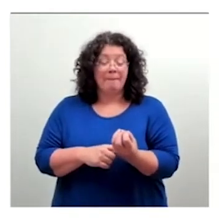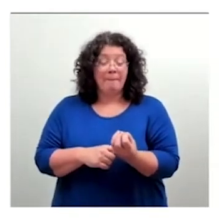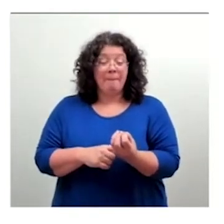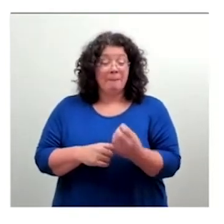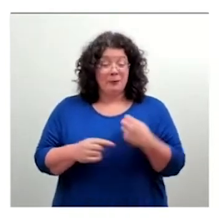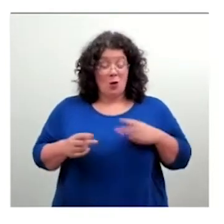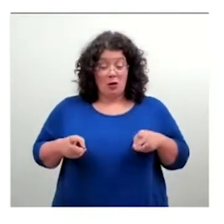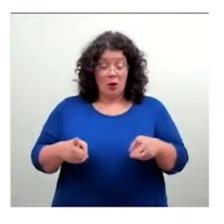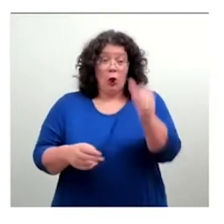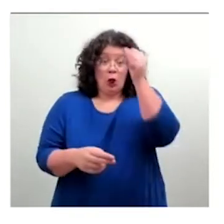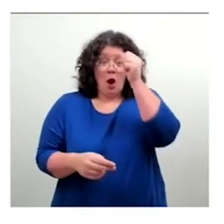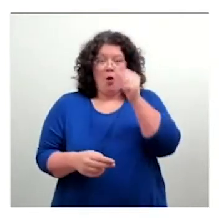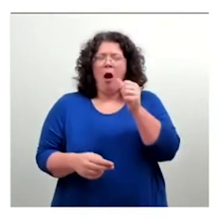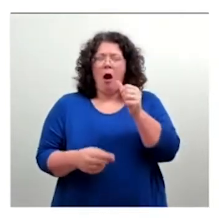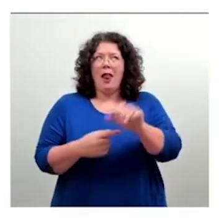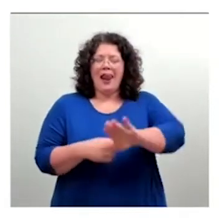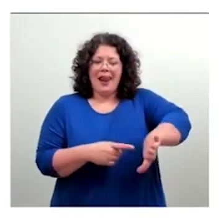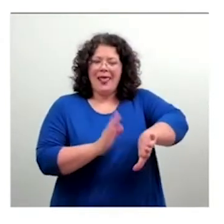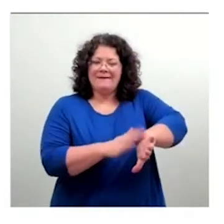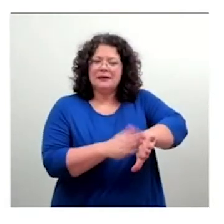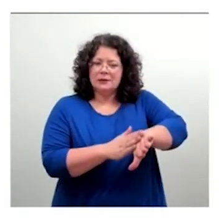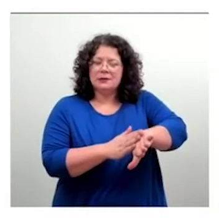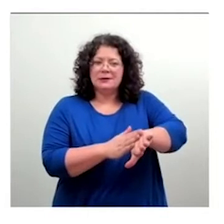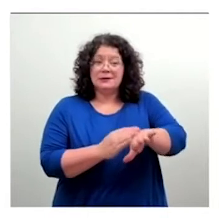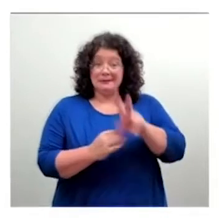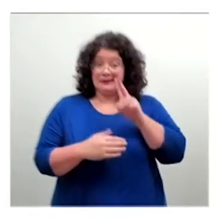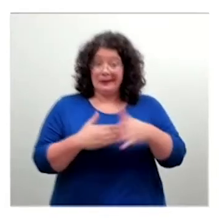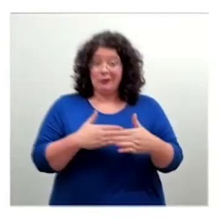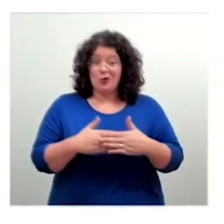thank you. Thank you. And thank you for listening.